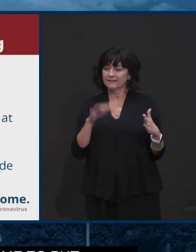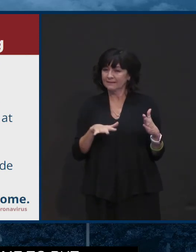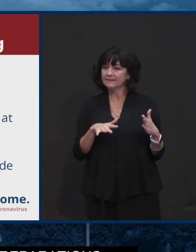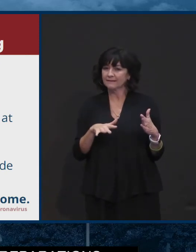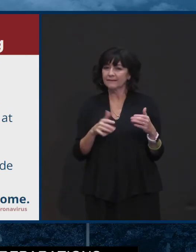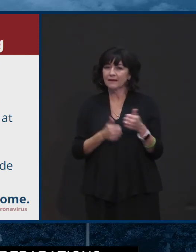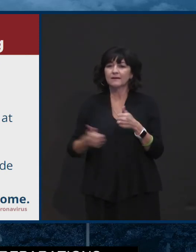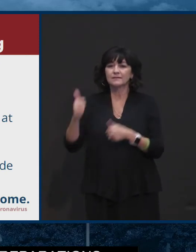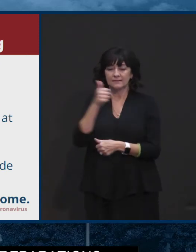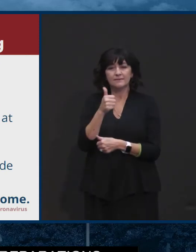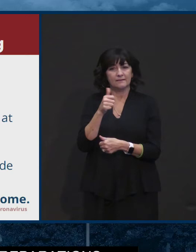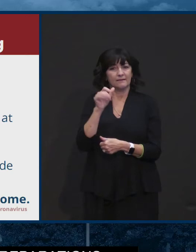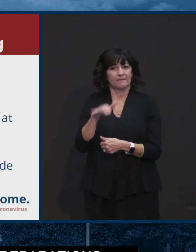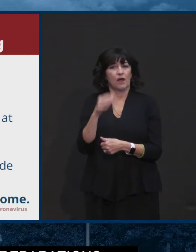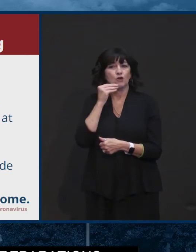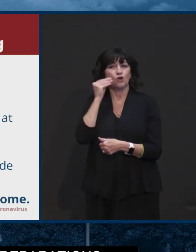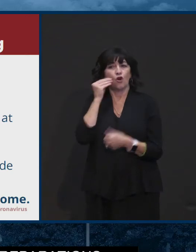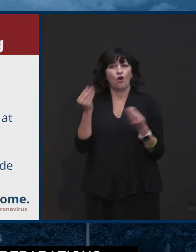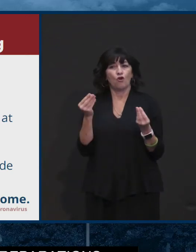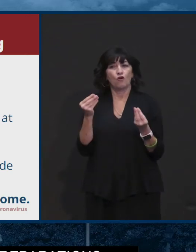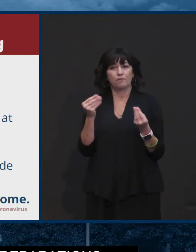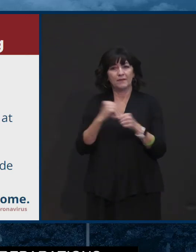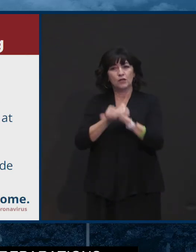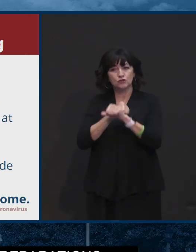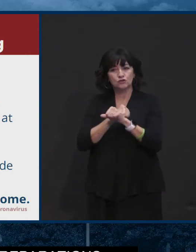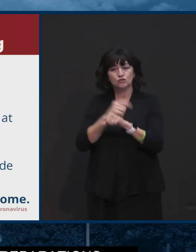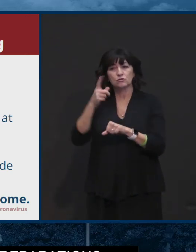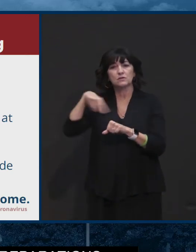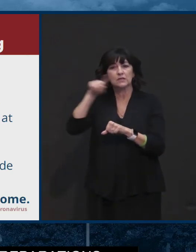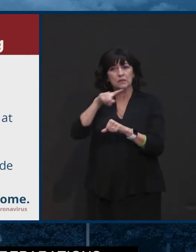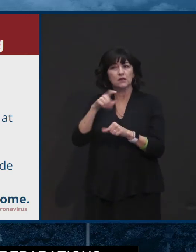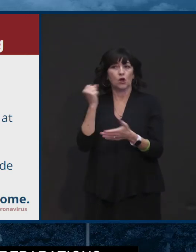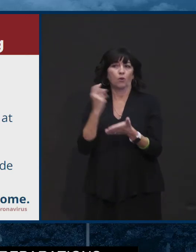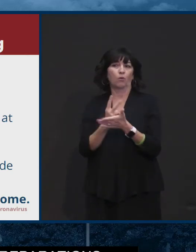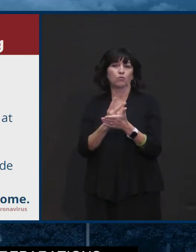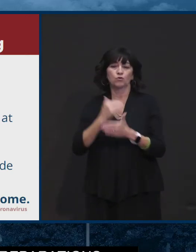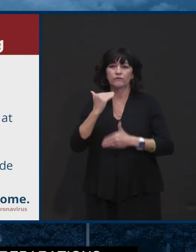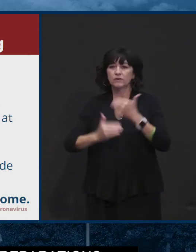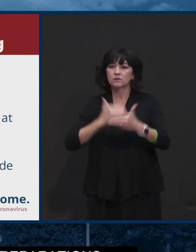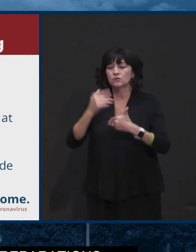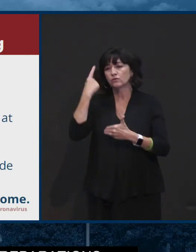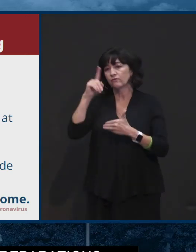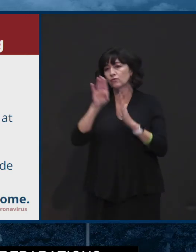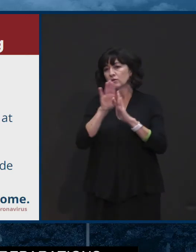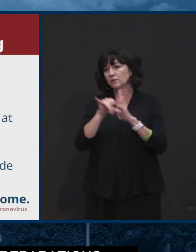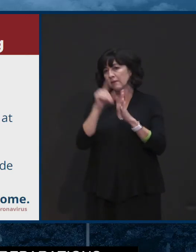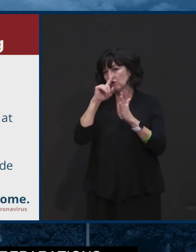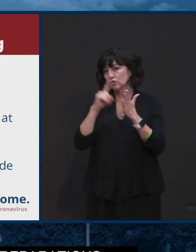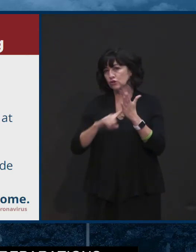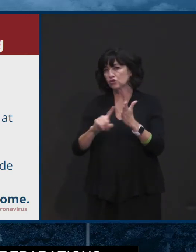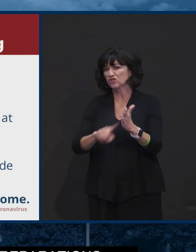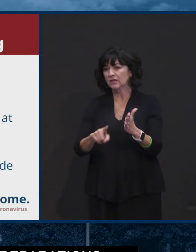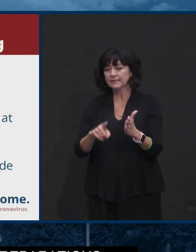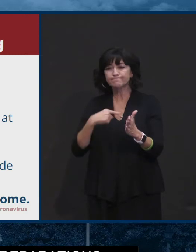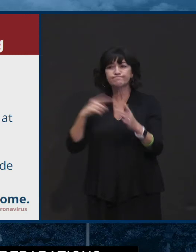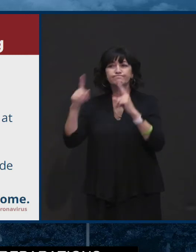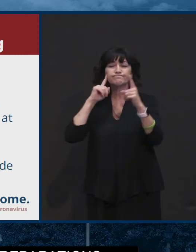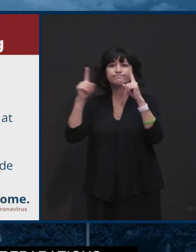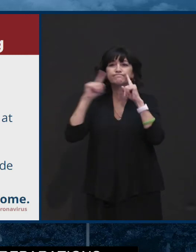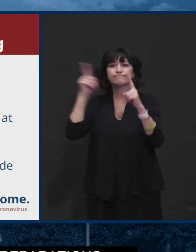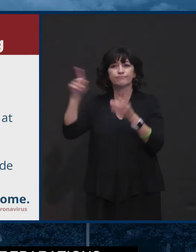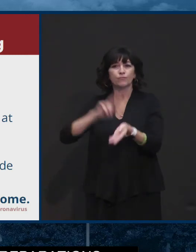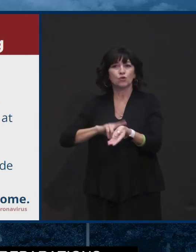Homeland Security for moving those background checks along. We've been hearing from the nursing home facilities they're having